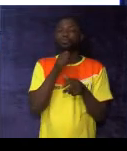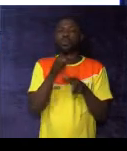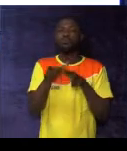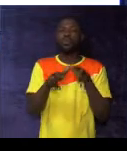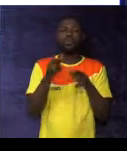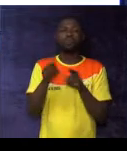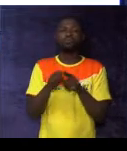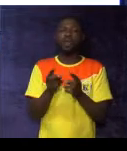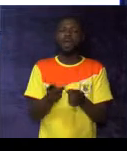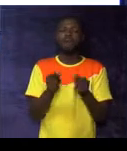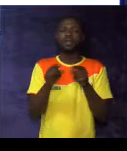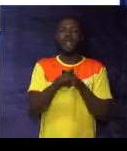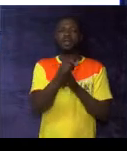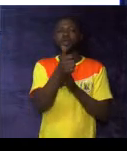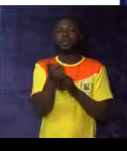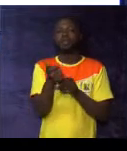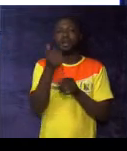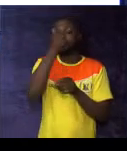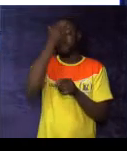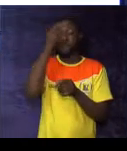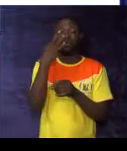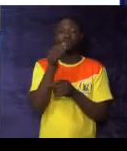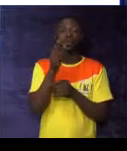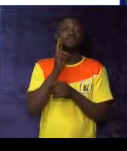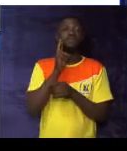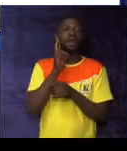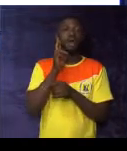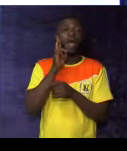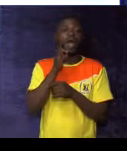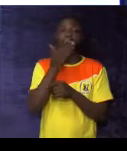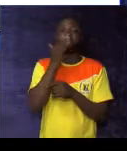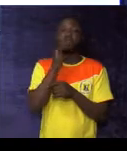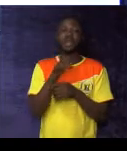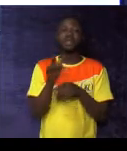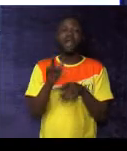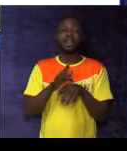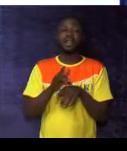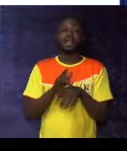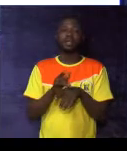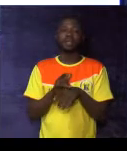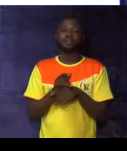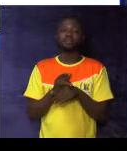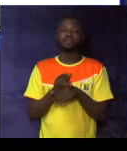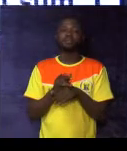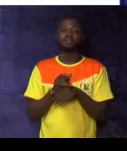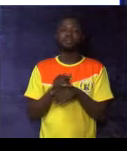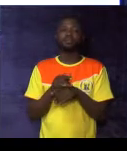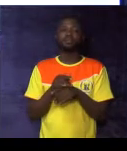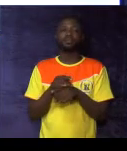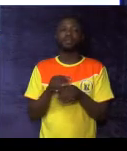Because she couldn't walk so fast as the others because of a bad leg.